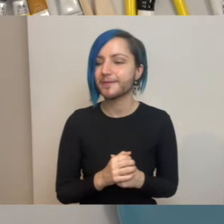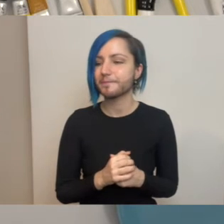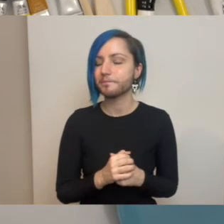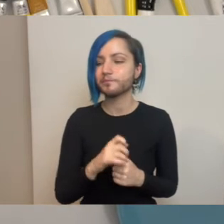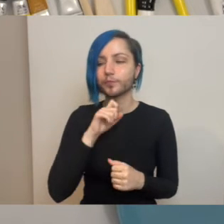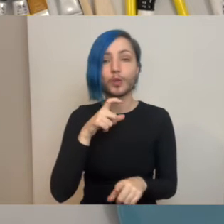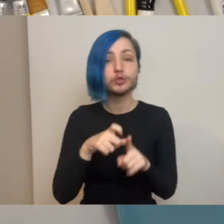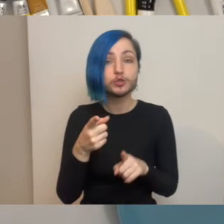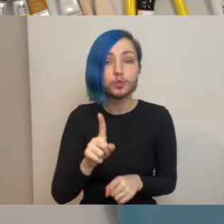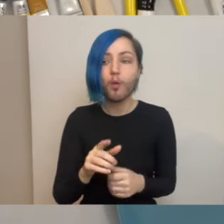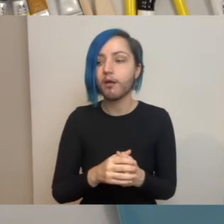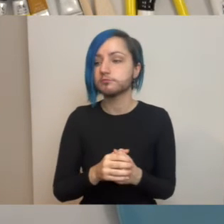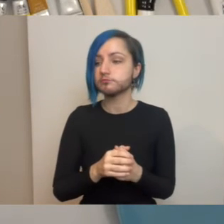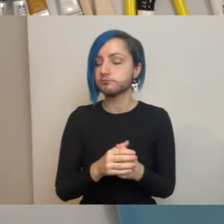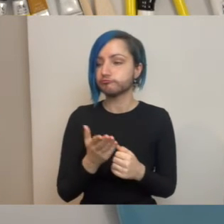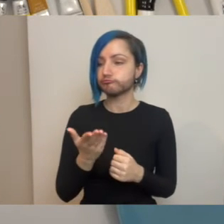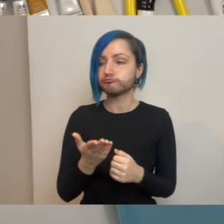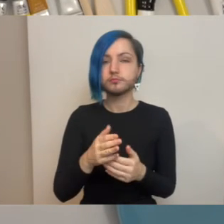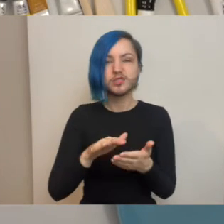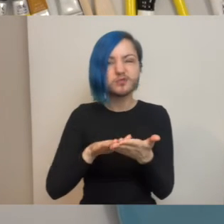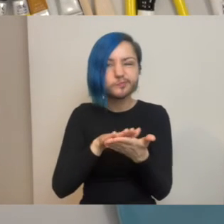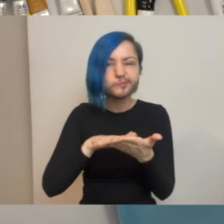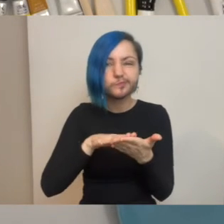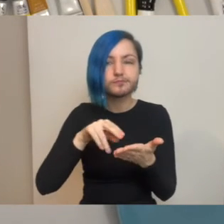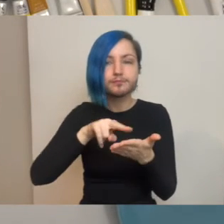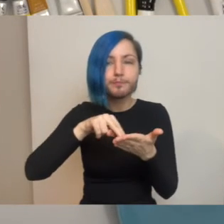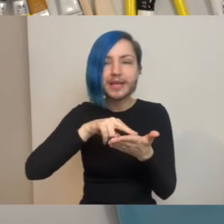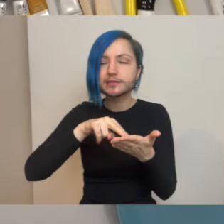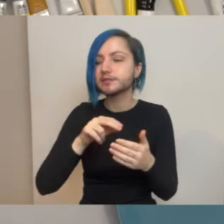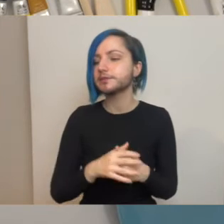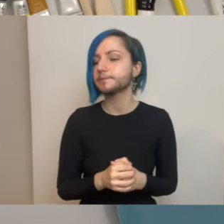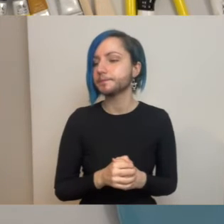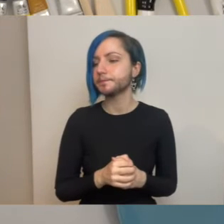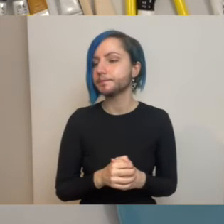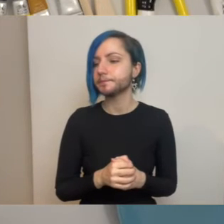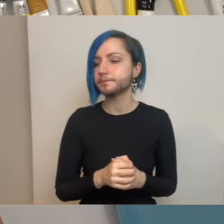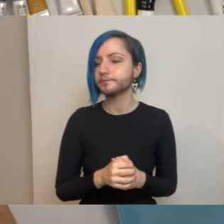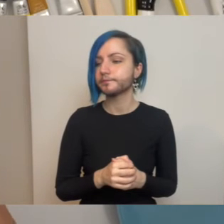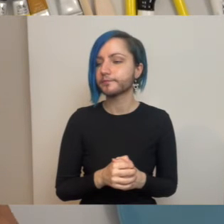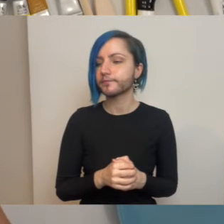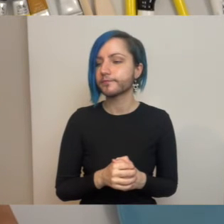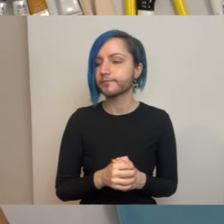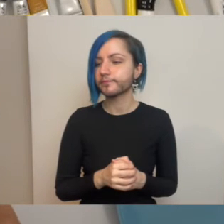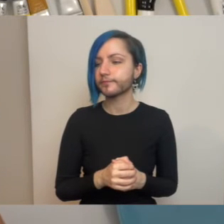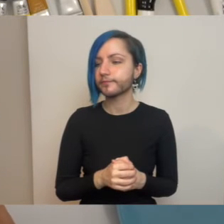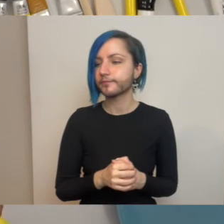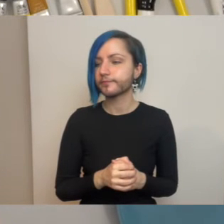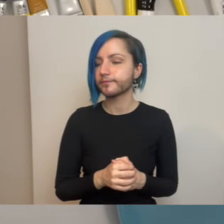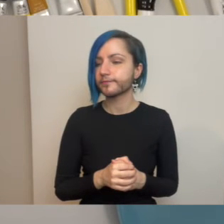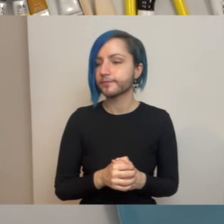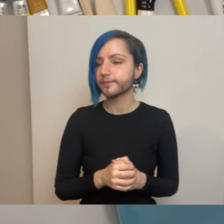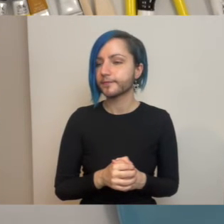what I'm going to do is just to kind of mush it around a little bit and